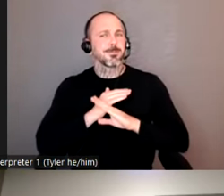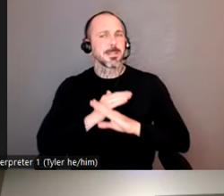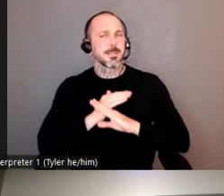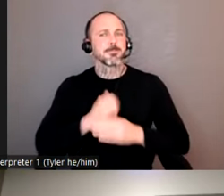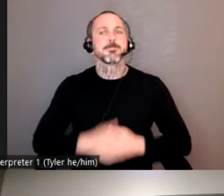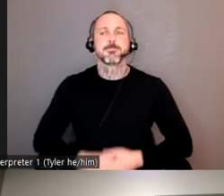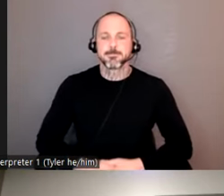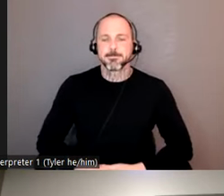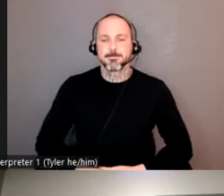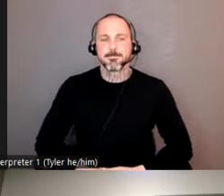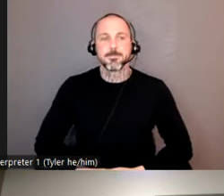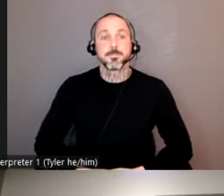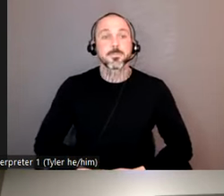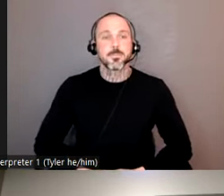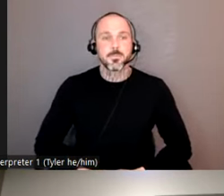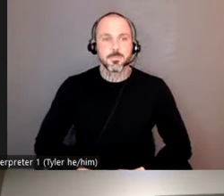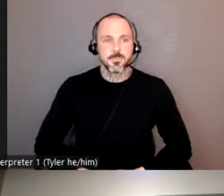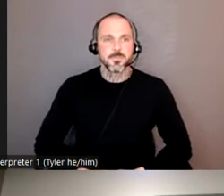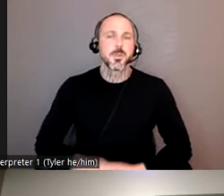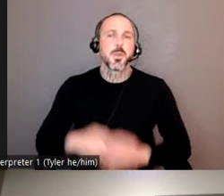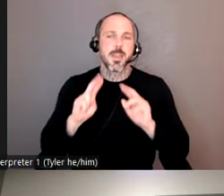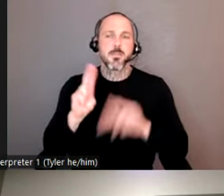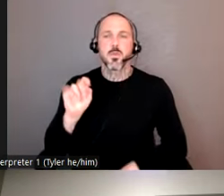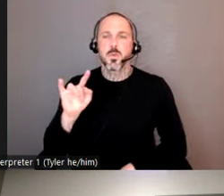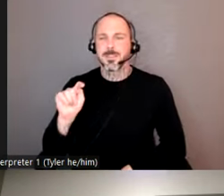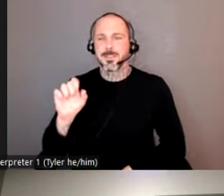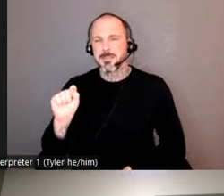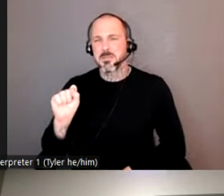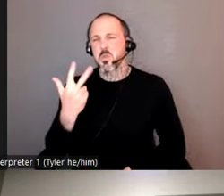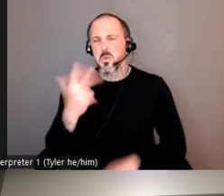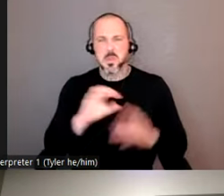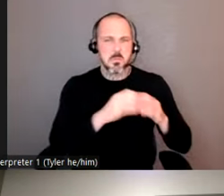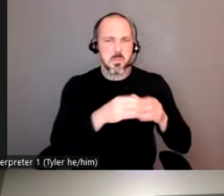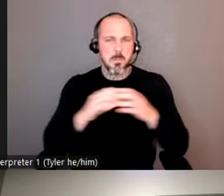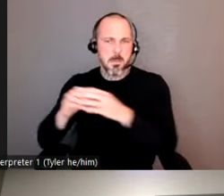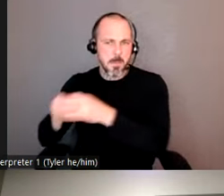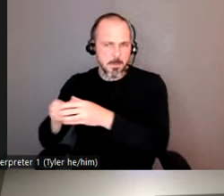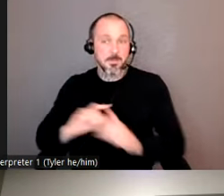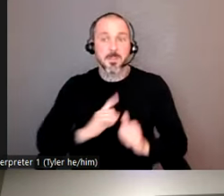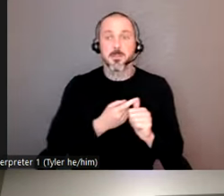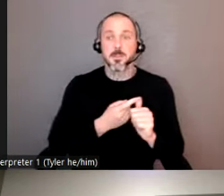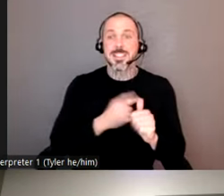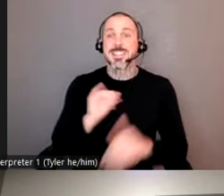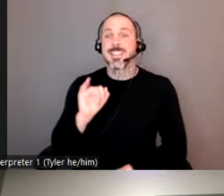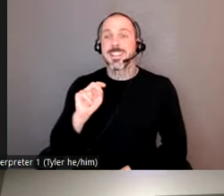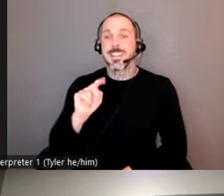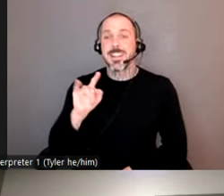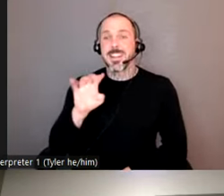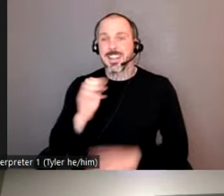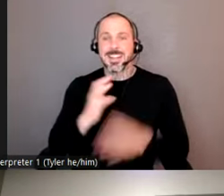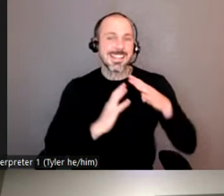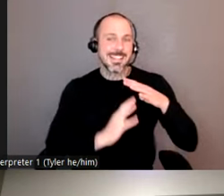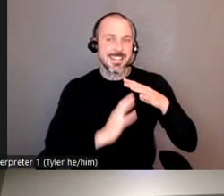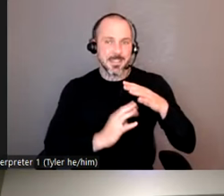Okay, so the Canadian Fraud Centre has 3 units, and one of the major units that we have is their intake unit. So we actually have call